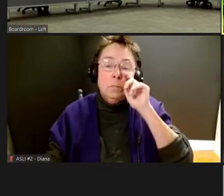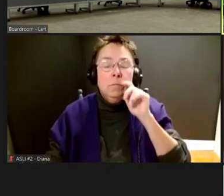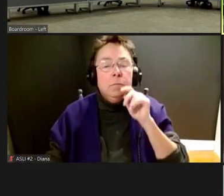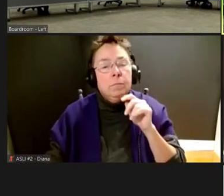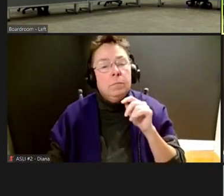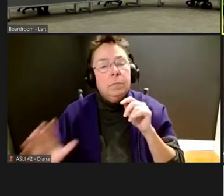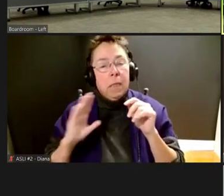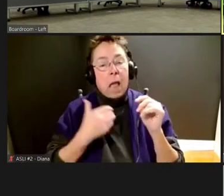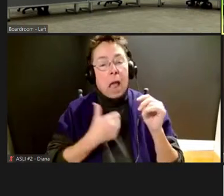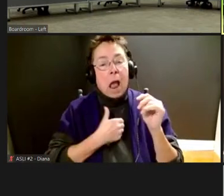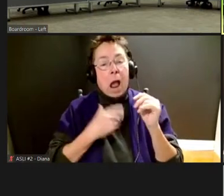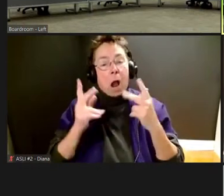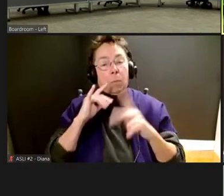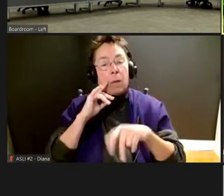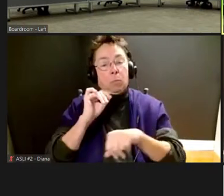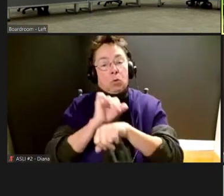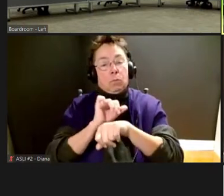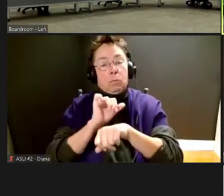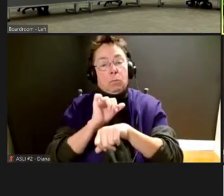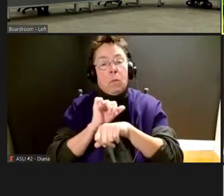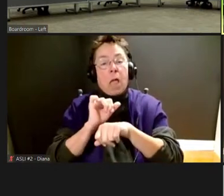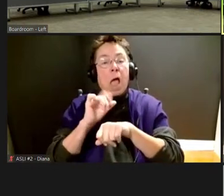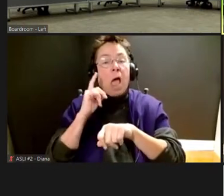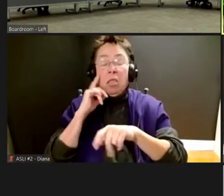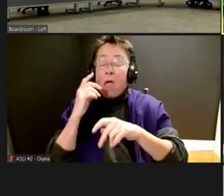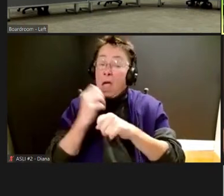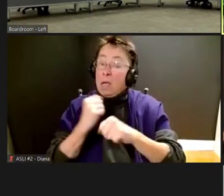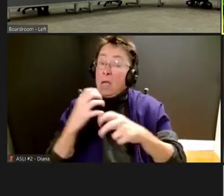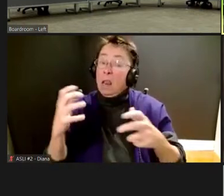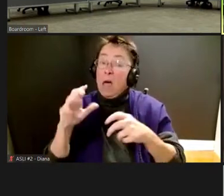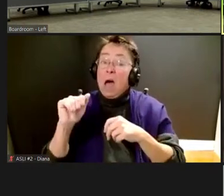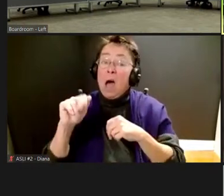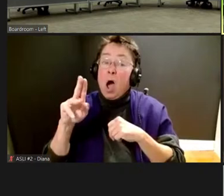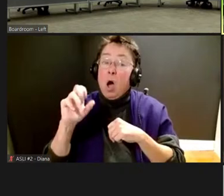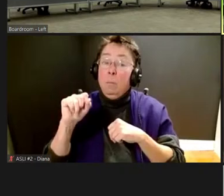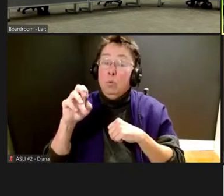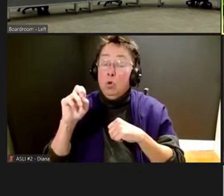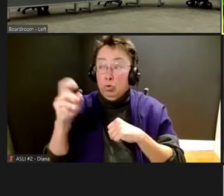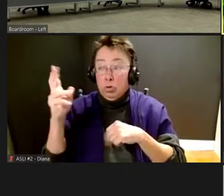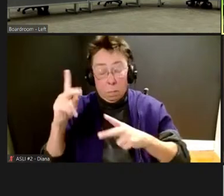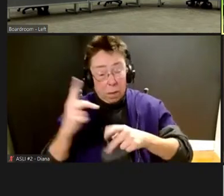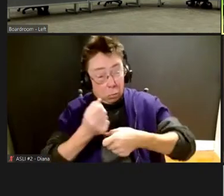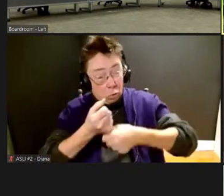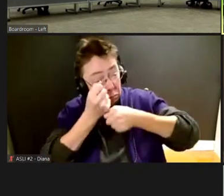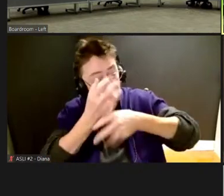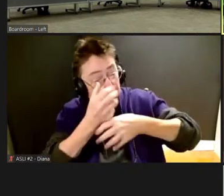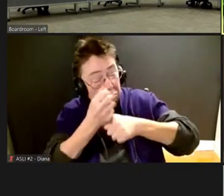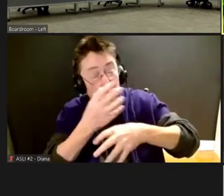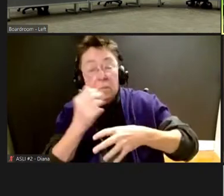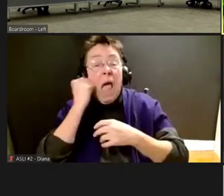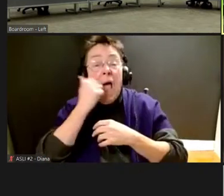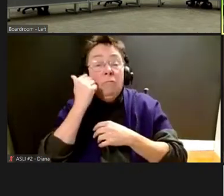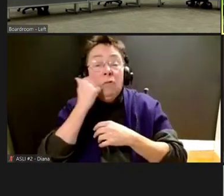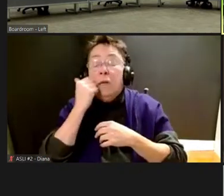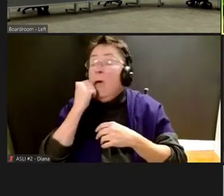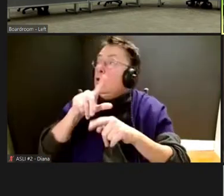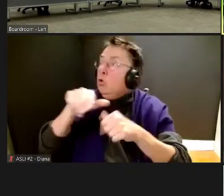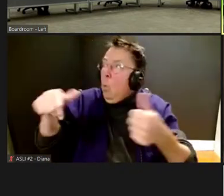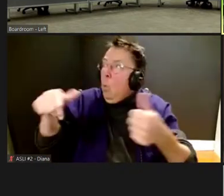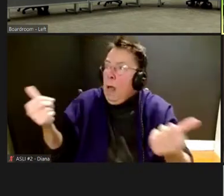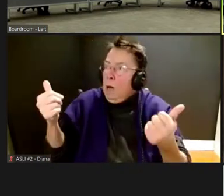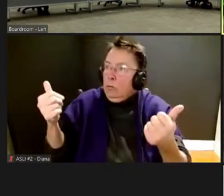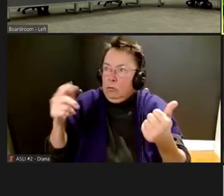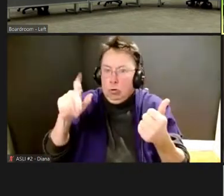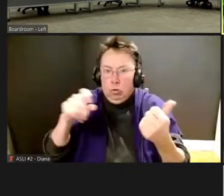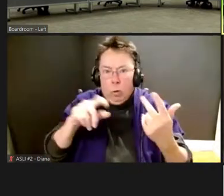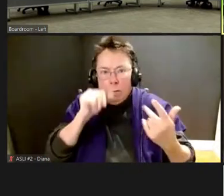Our employees are subject to a level of abuse by the public on a daily basis that no person should